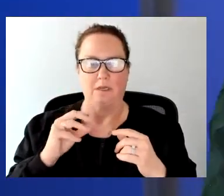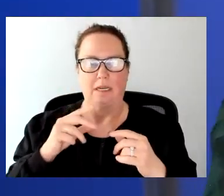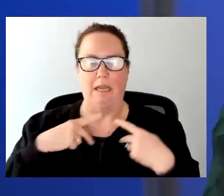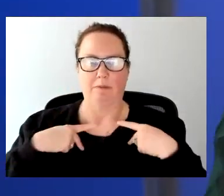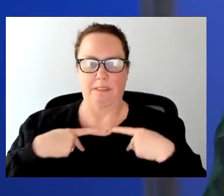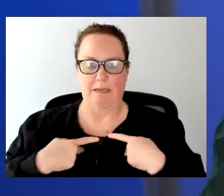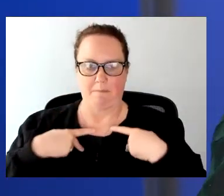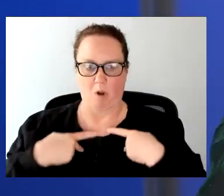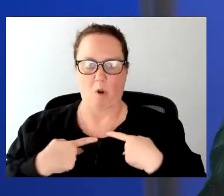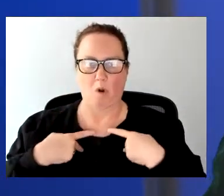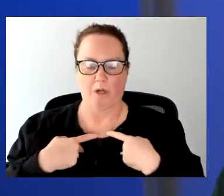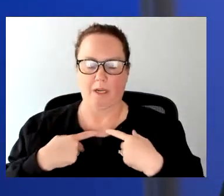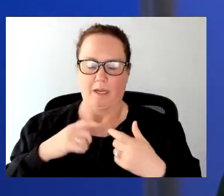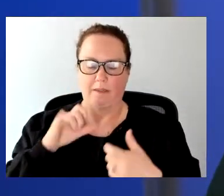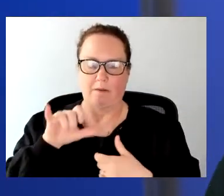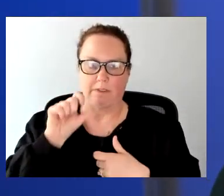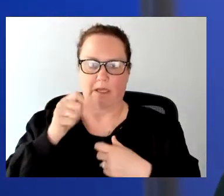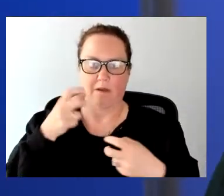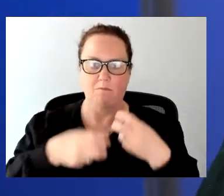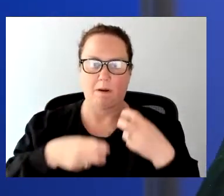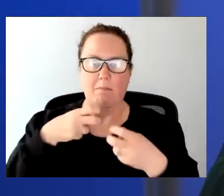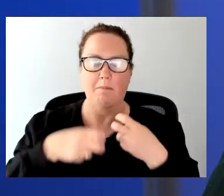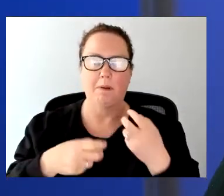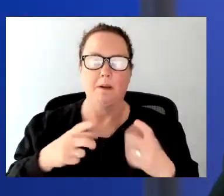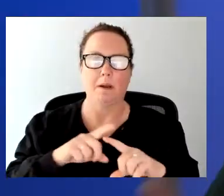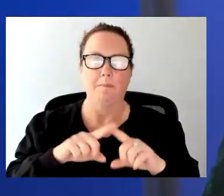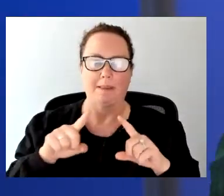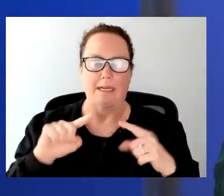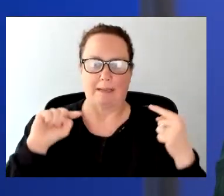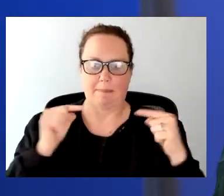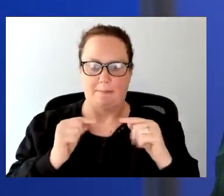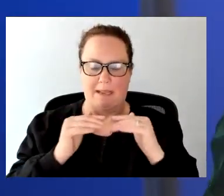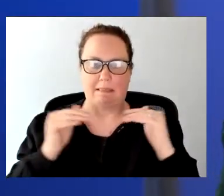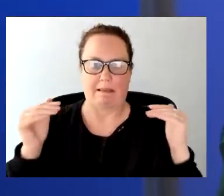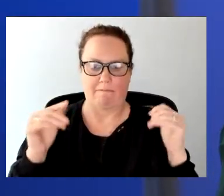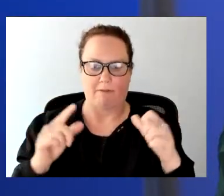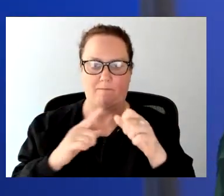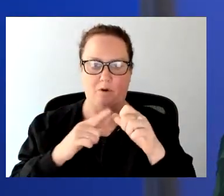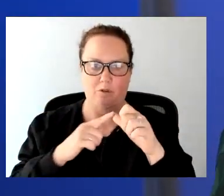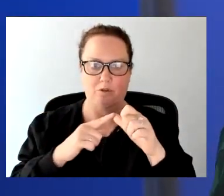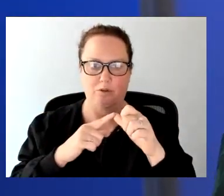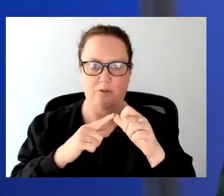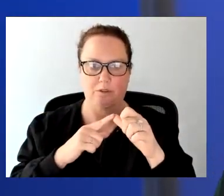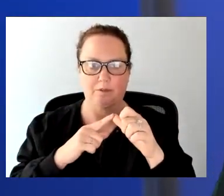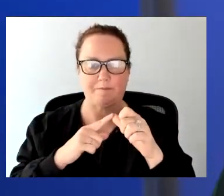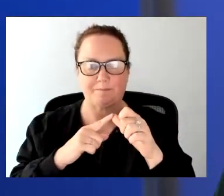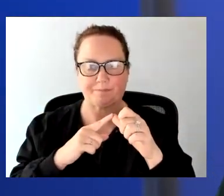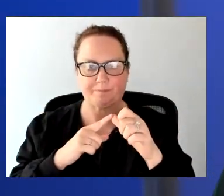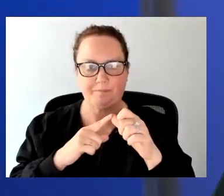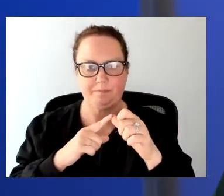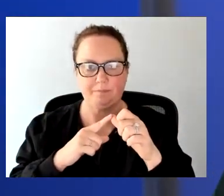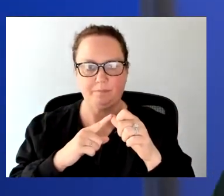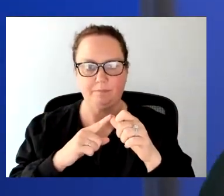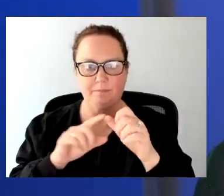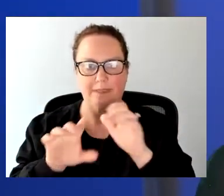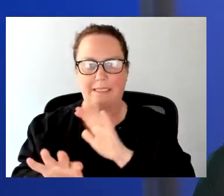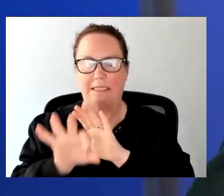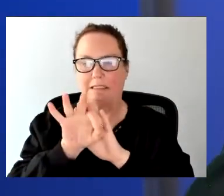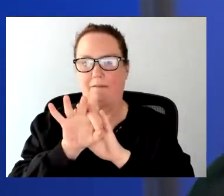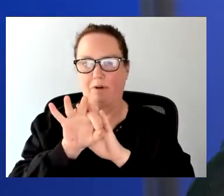was the underlying factor. But they had to get my pain down first in order for them to discover, you know, to be able to get me